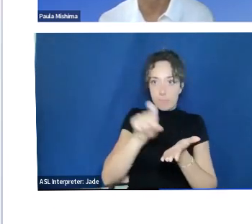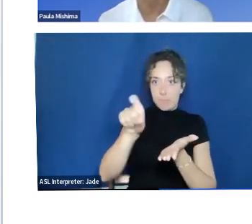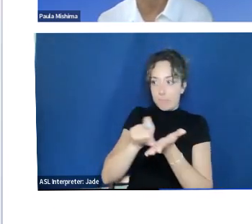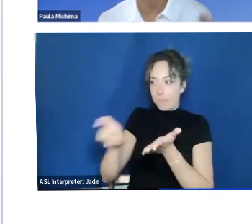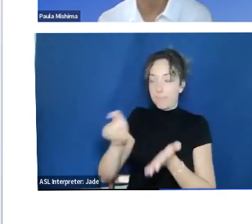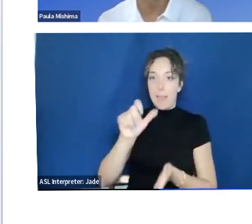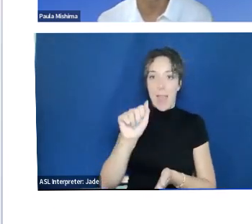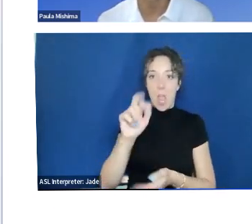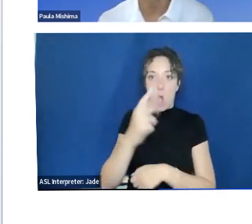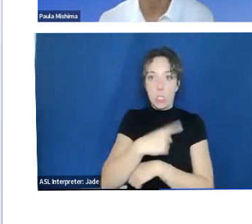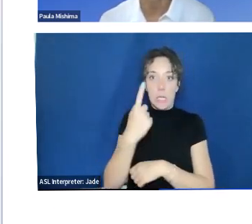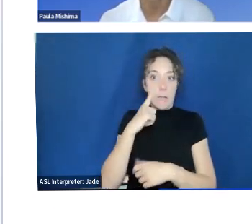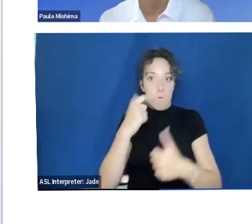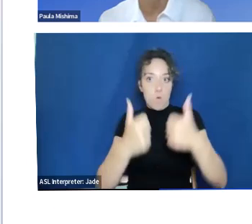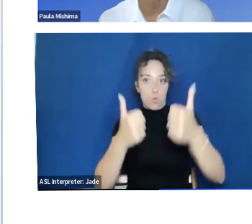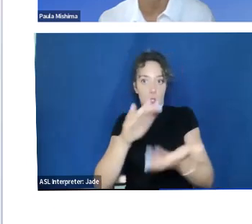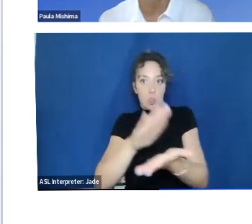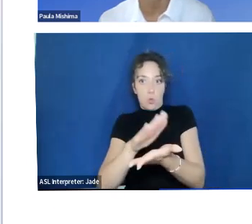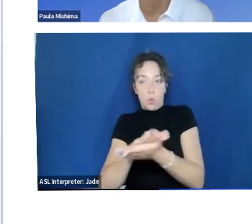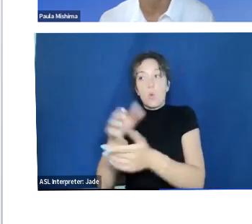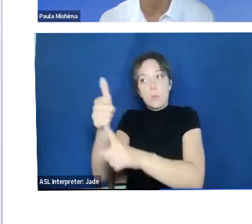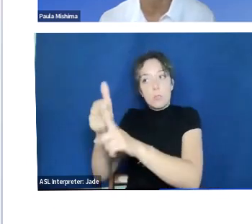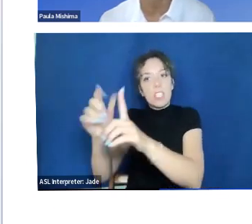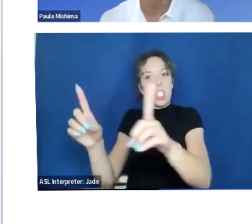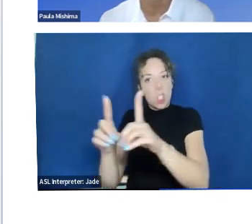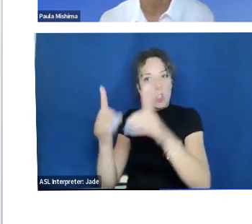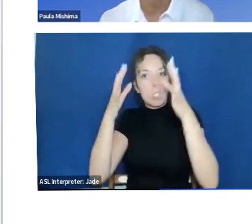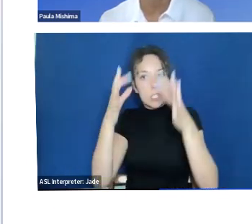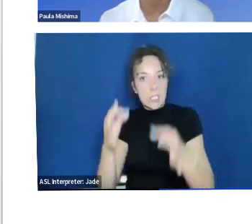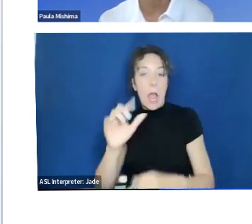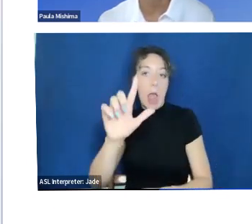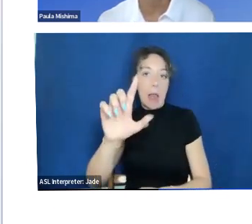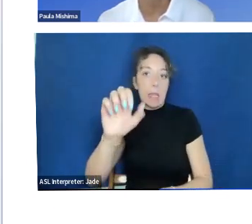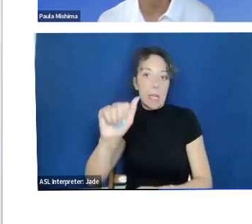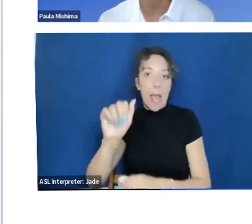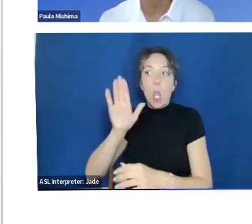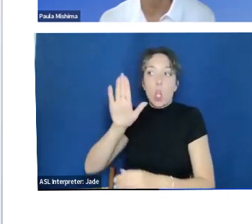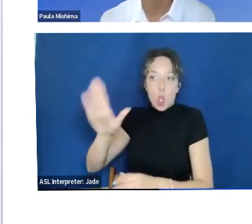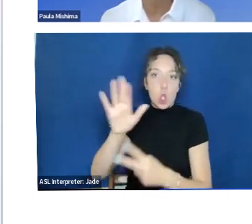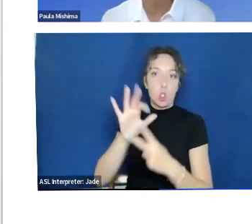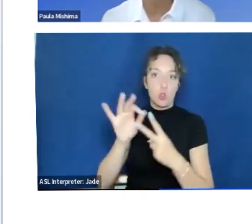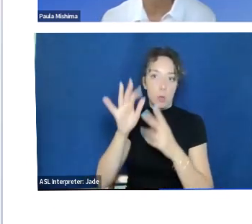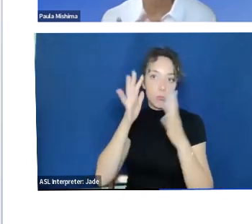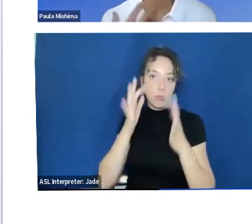AR days to which school. Okay, that would be the LEA's choice. We are not